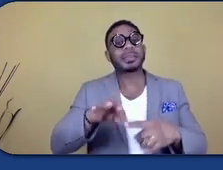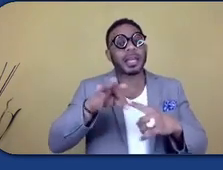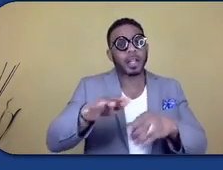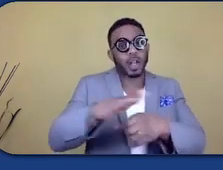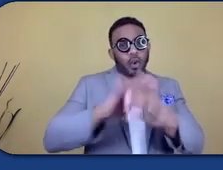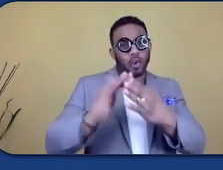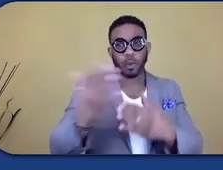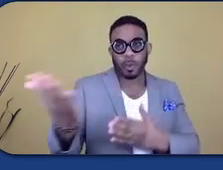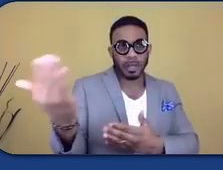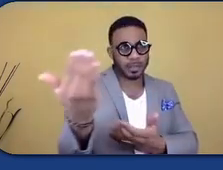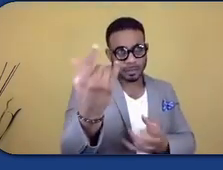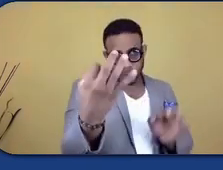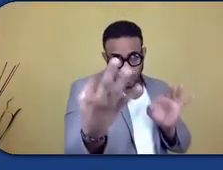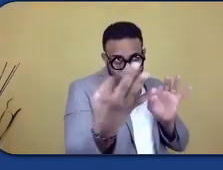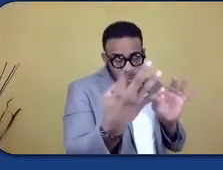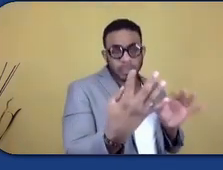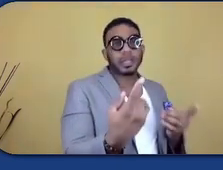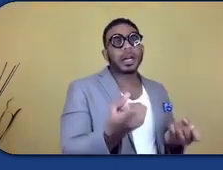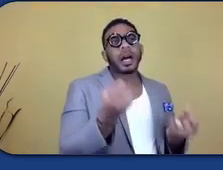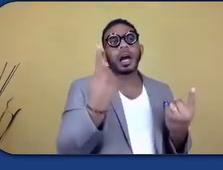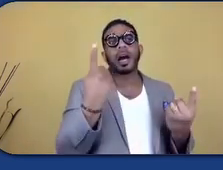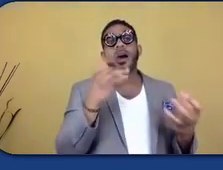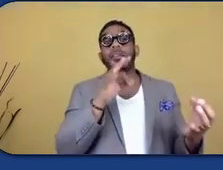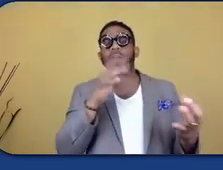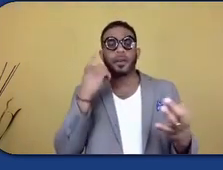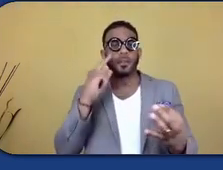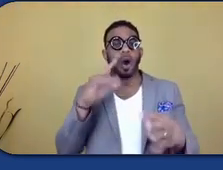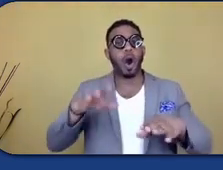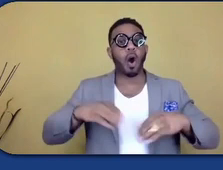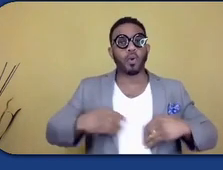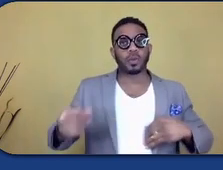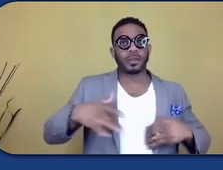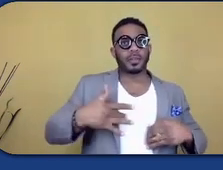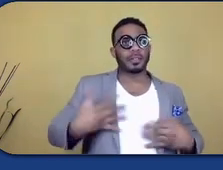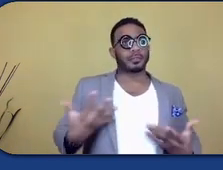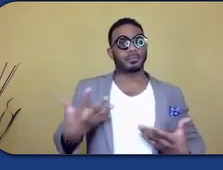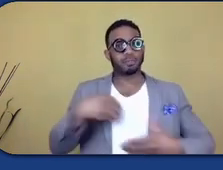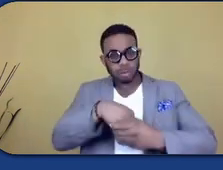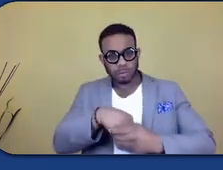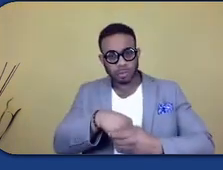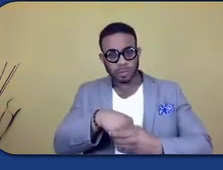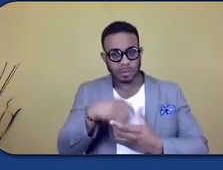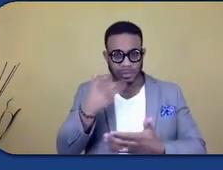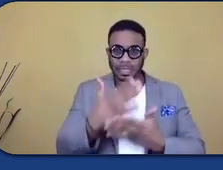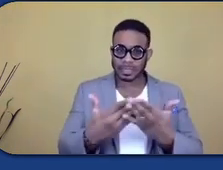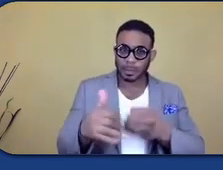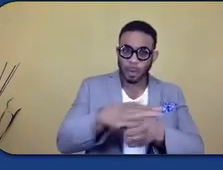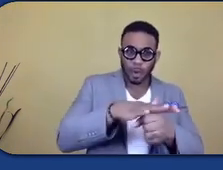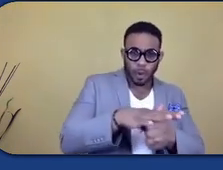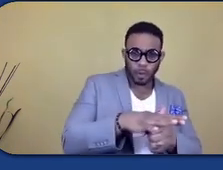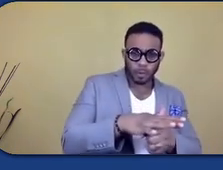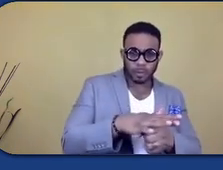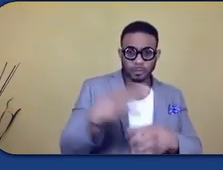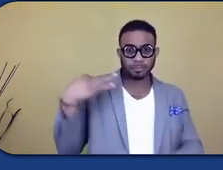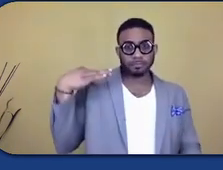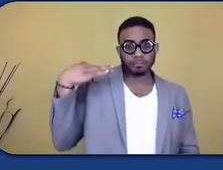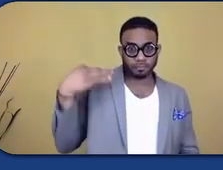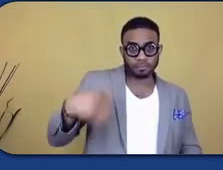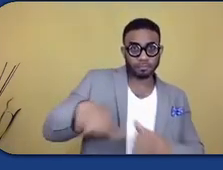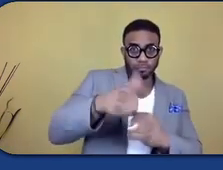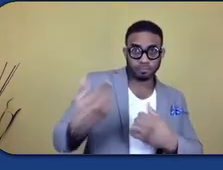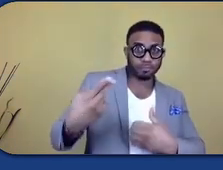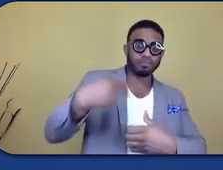local community into the project to create that sense of ownership. From the construction, you can see we got some locals around